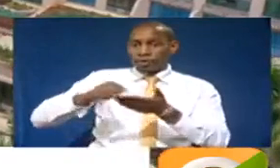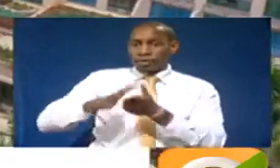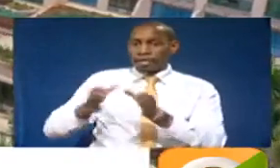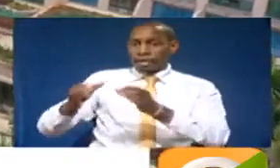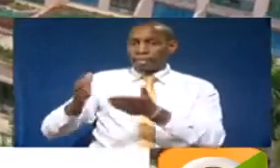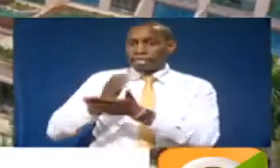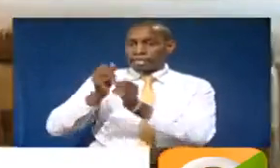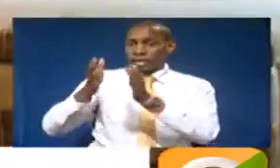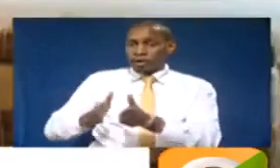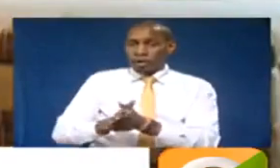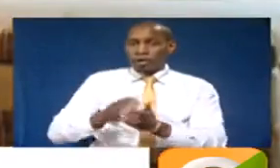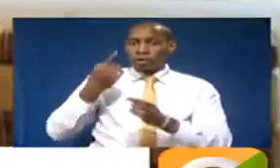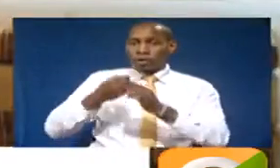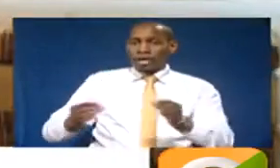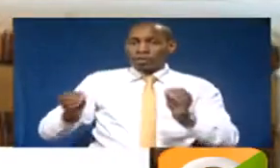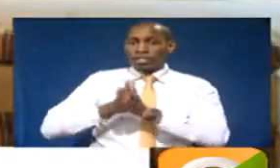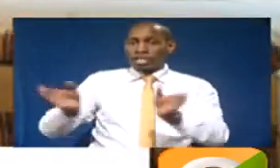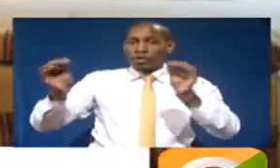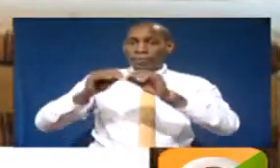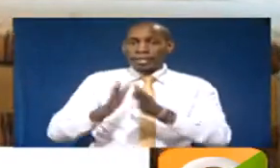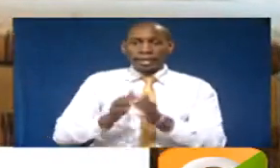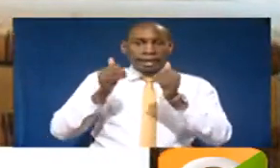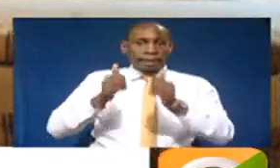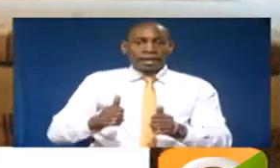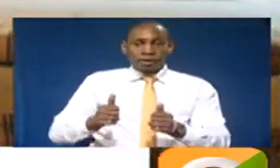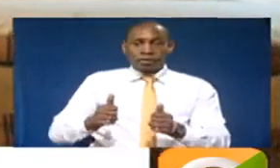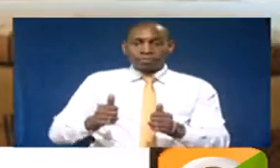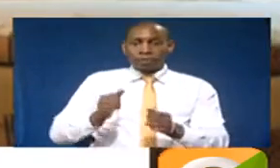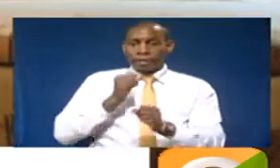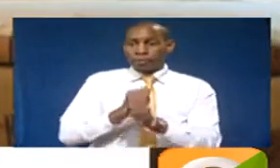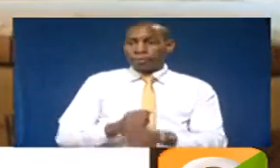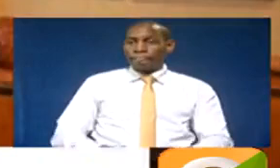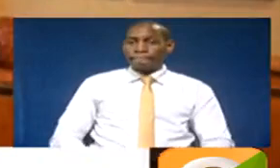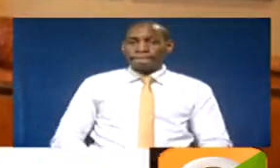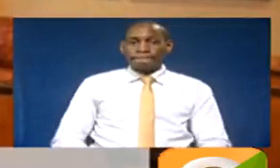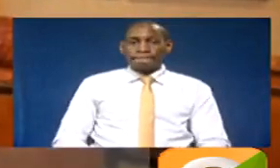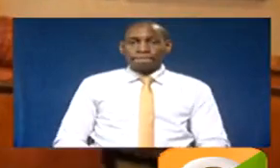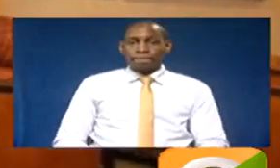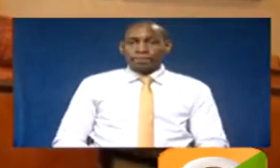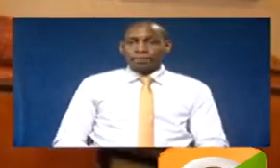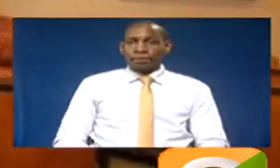company's shareholders at an annual general meeting, which is yet to be held. Faisal Ahmed, Citizen TV, Nairobi.